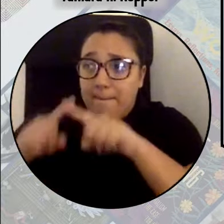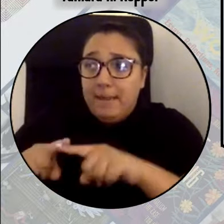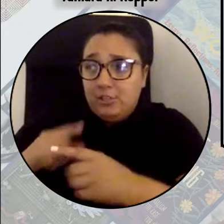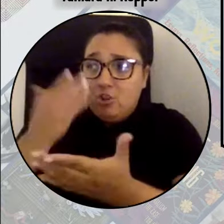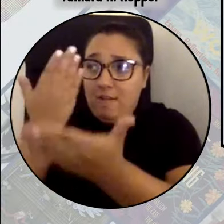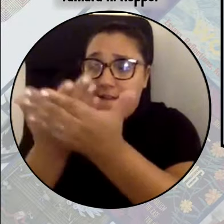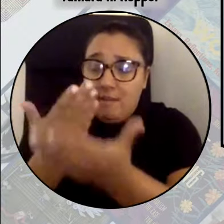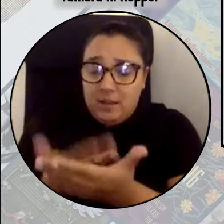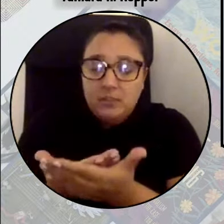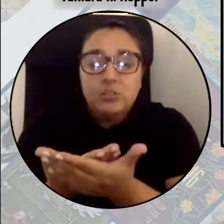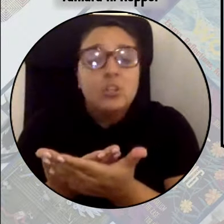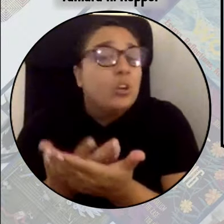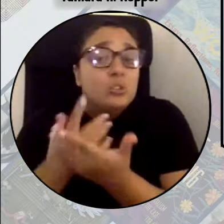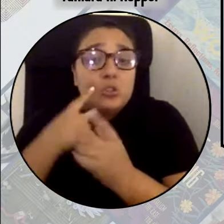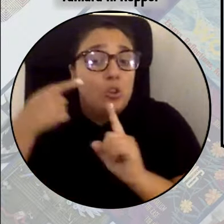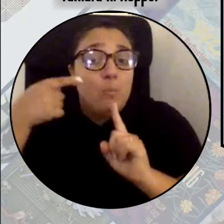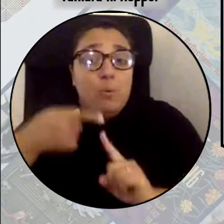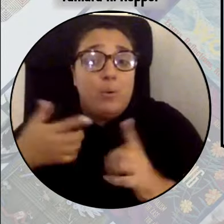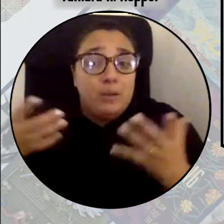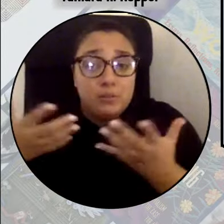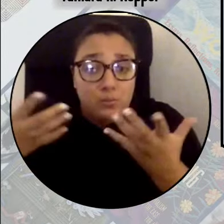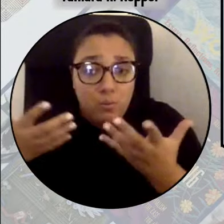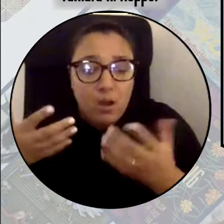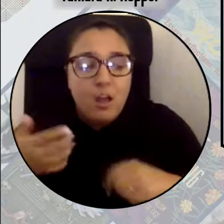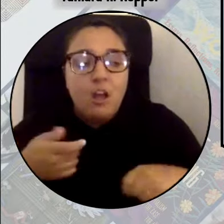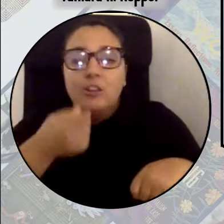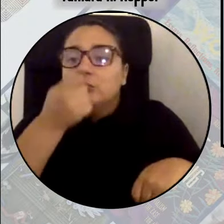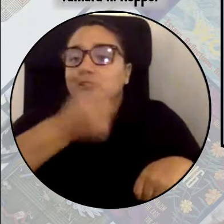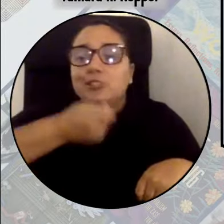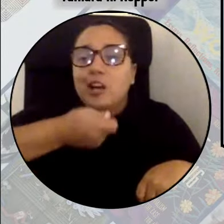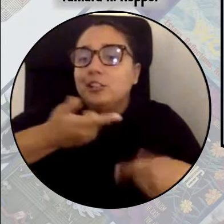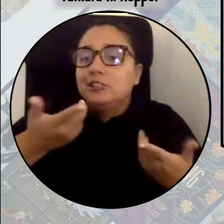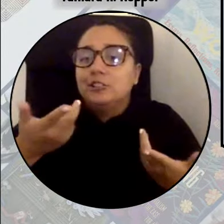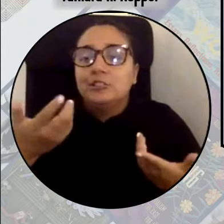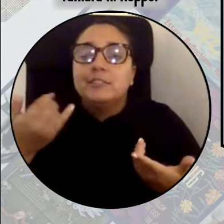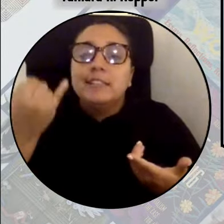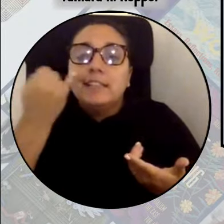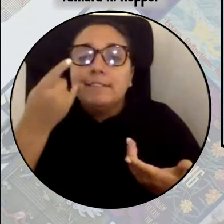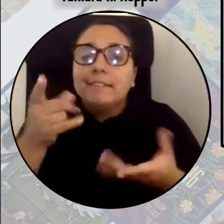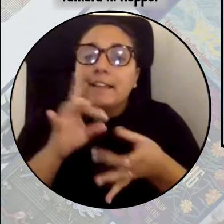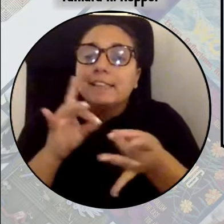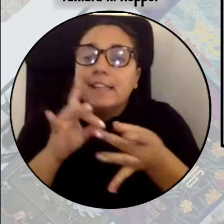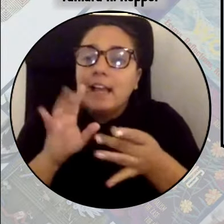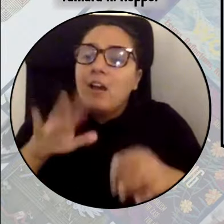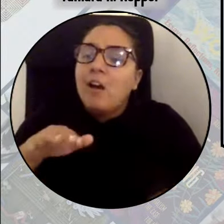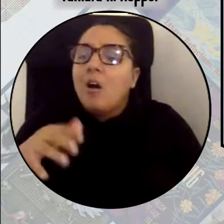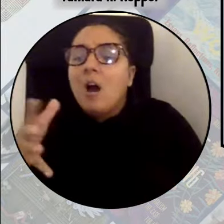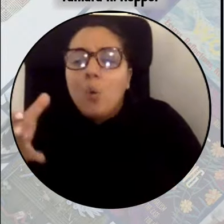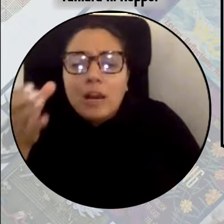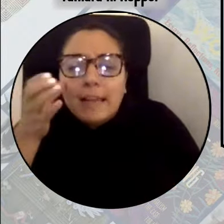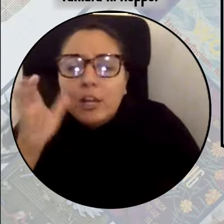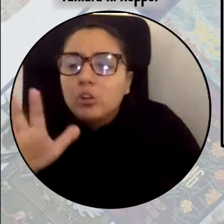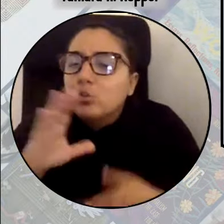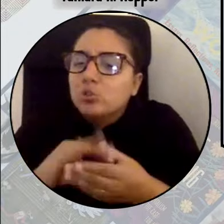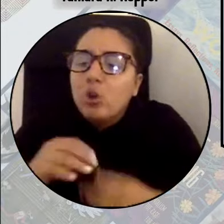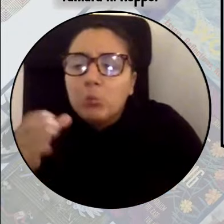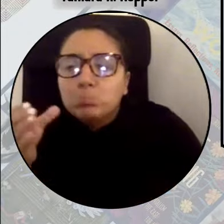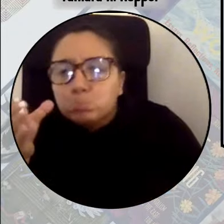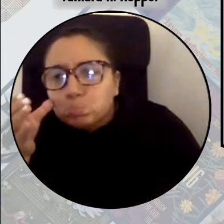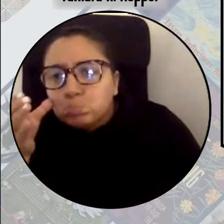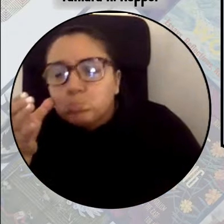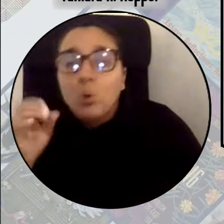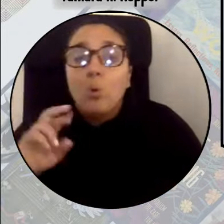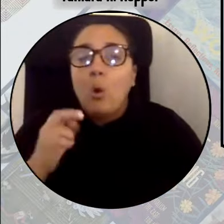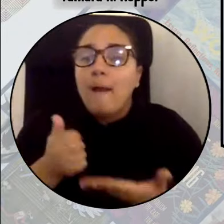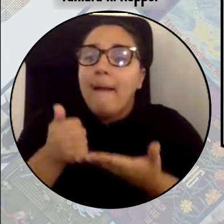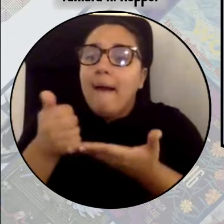to kind of, you know, say, let me hear your story, right? Let me kind of, you know, make a decision that might help you, you